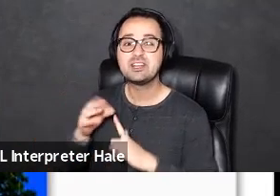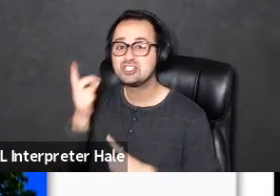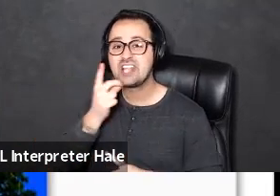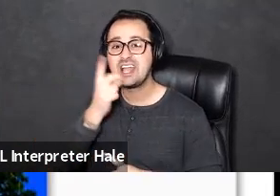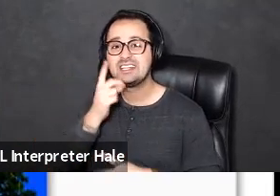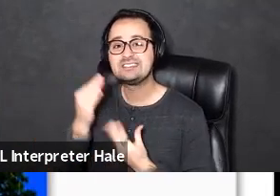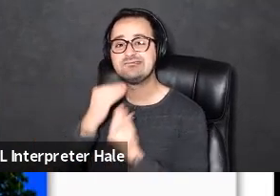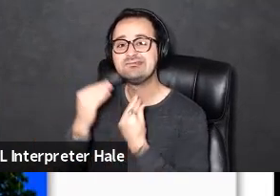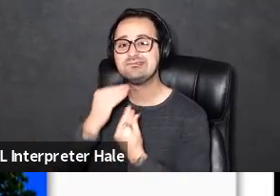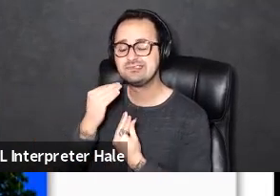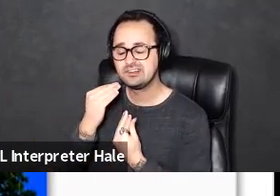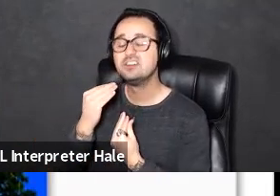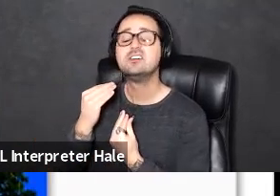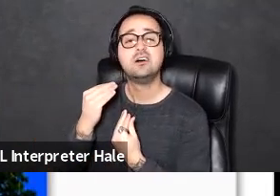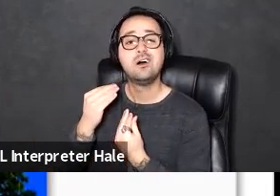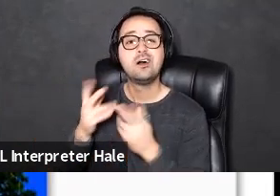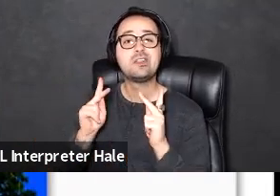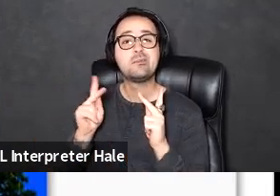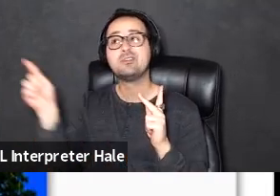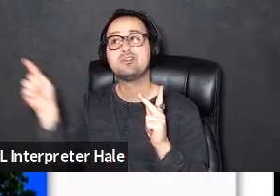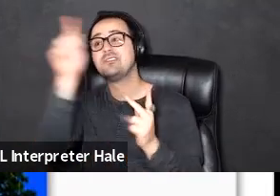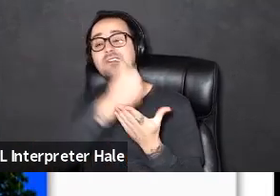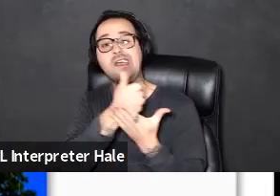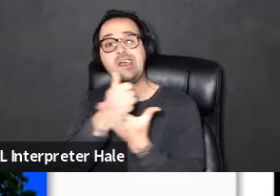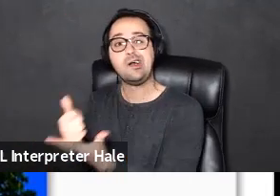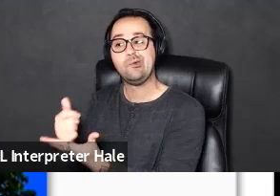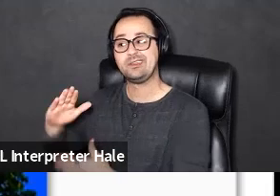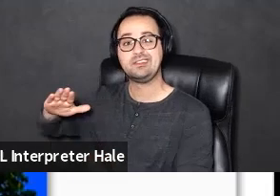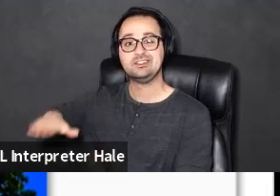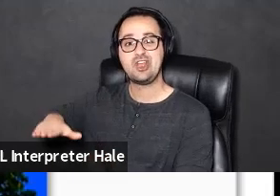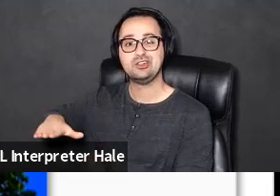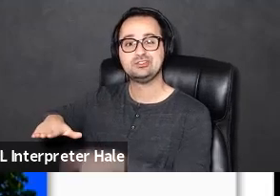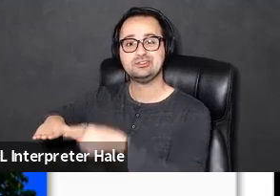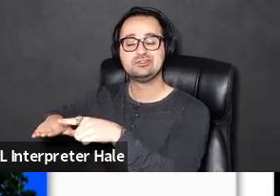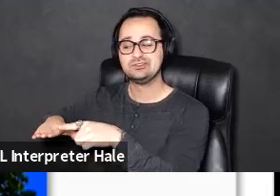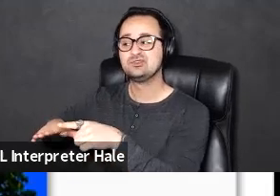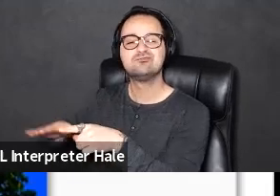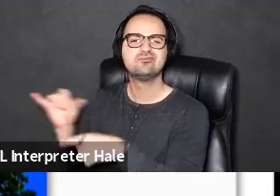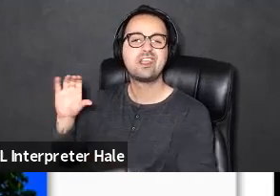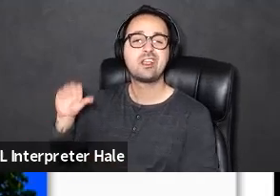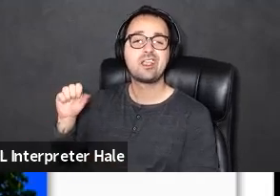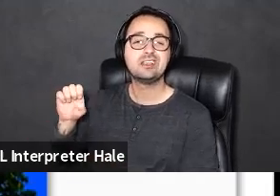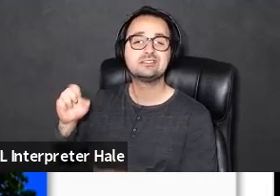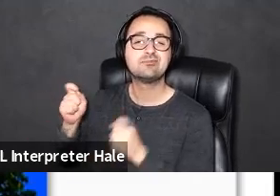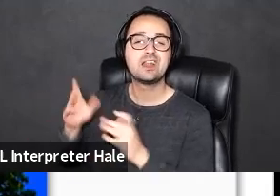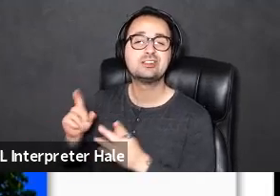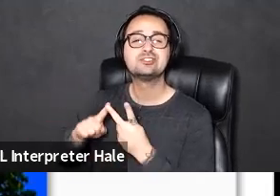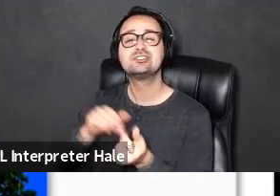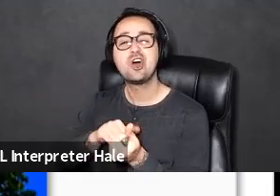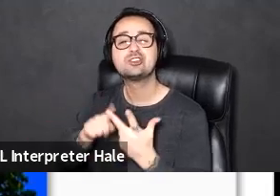on. And then, the people who are helping that child and supporting that child, like their case managers and their doctors and their